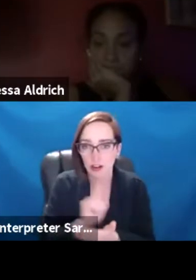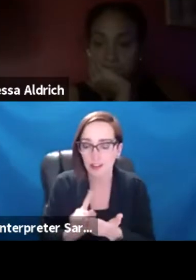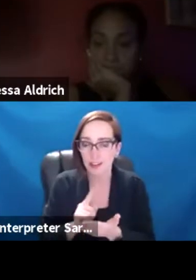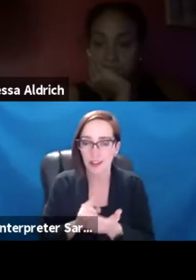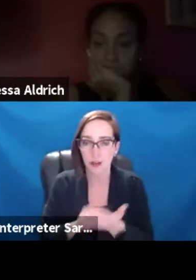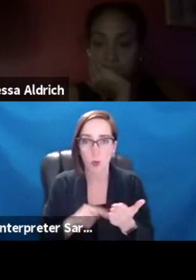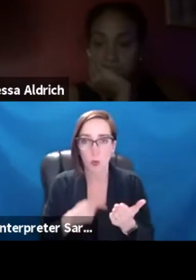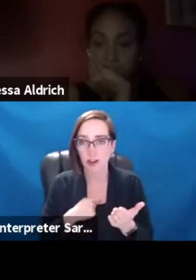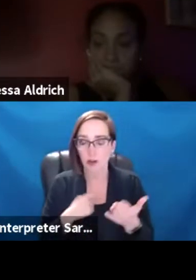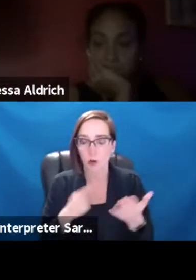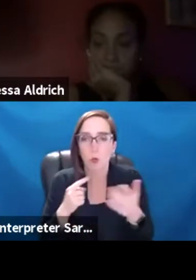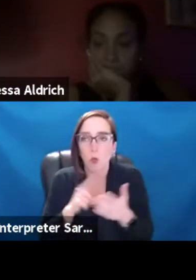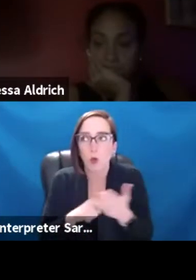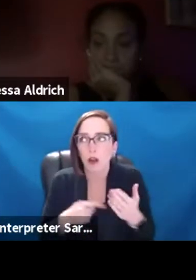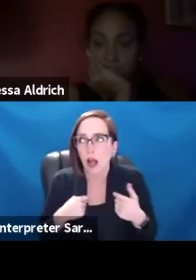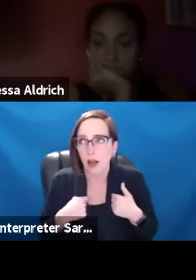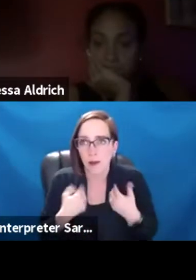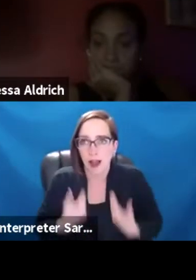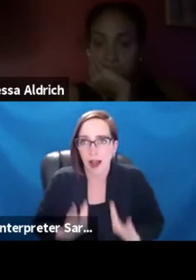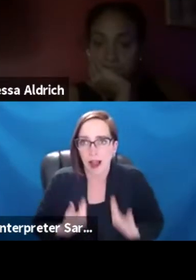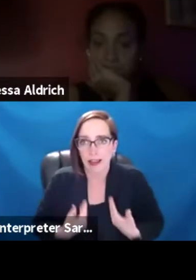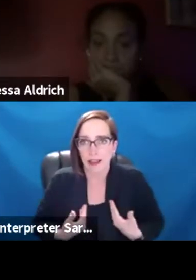moment.